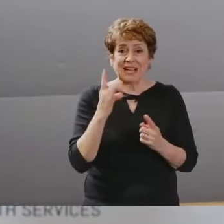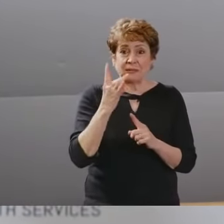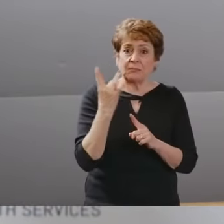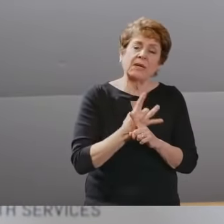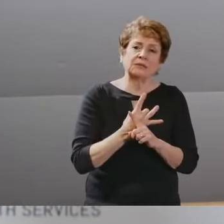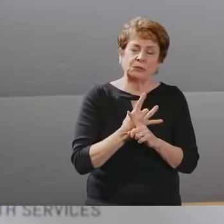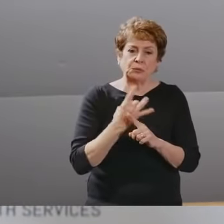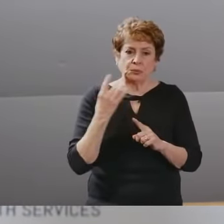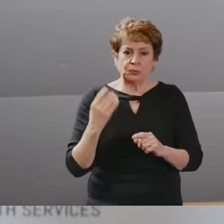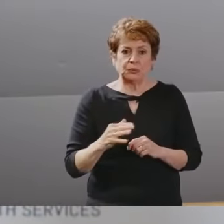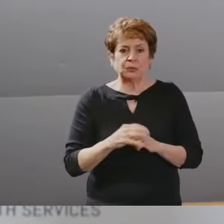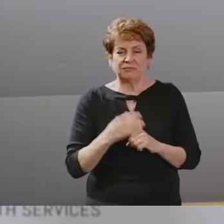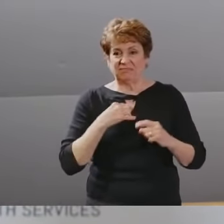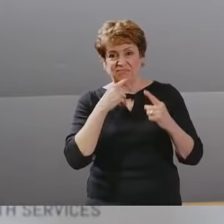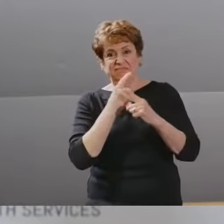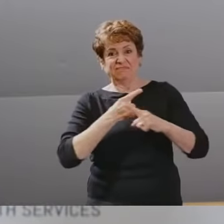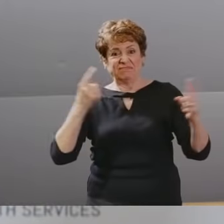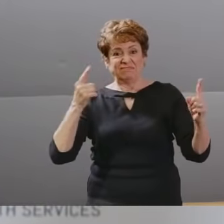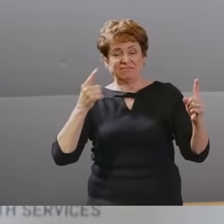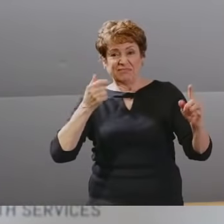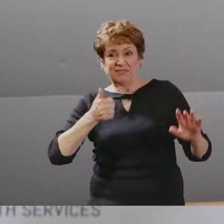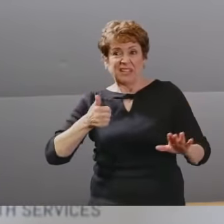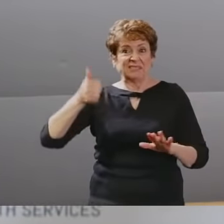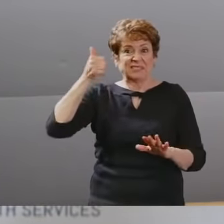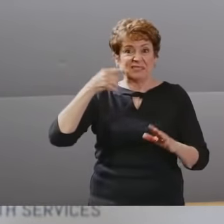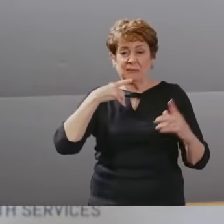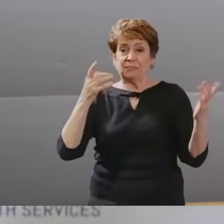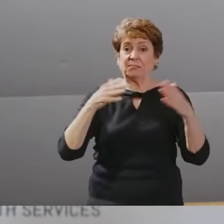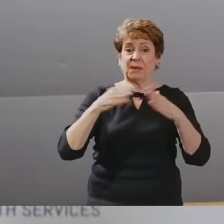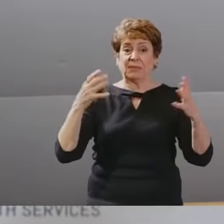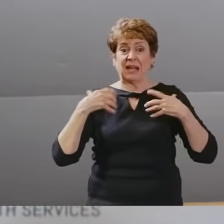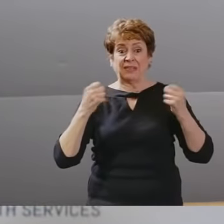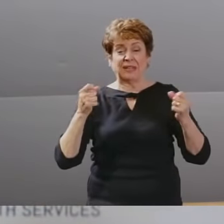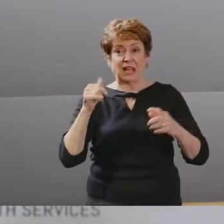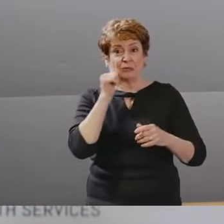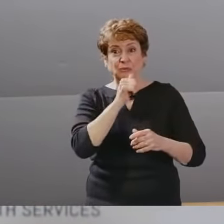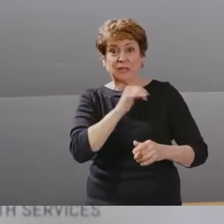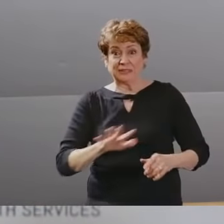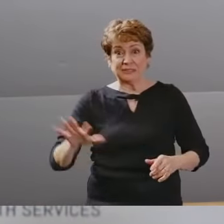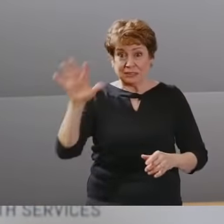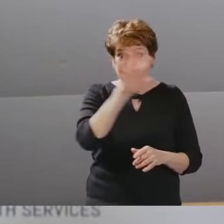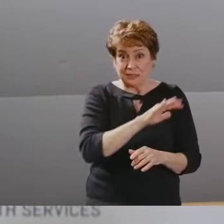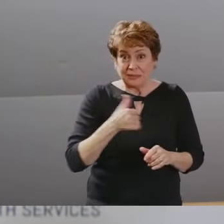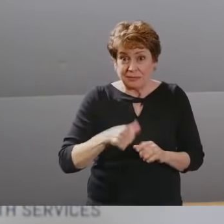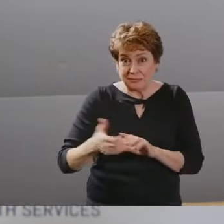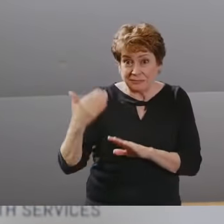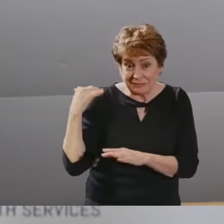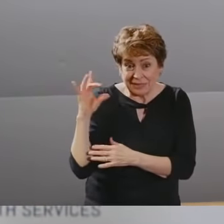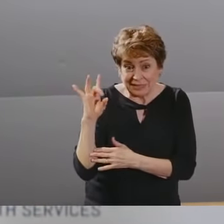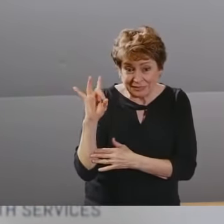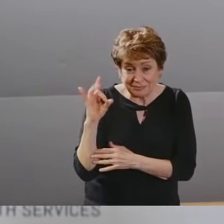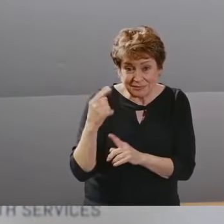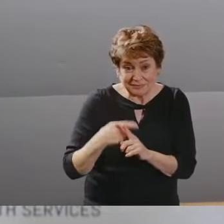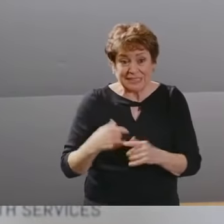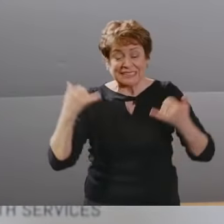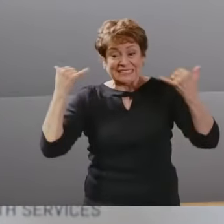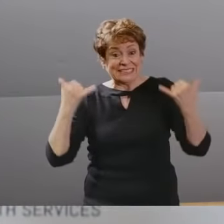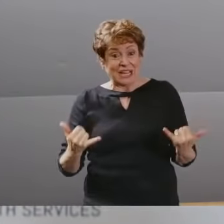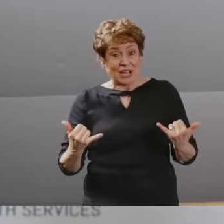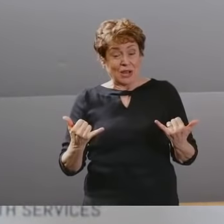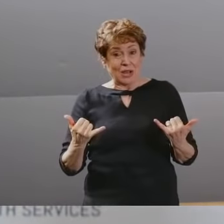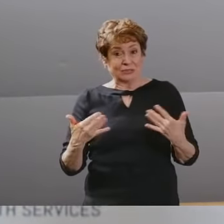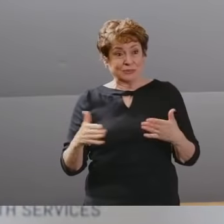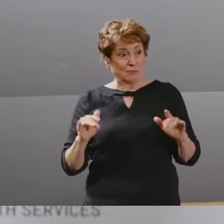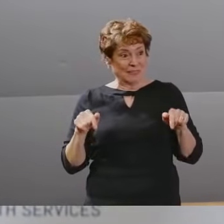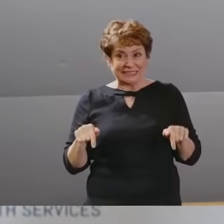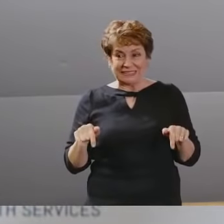emergency in the state of Arizona. We announced it right here in this room, and I know many in our state are asking,